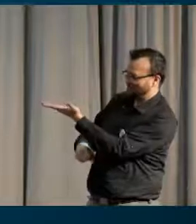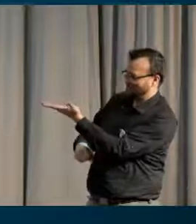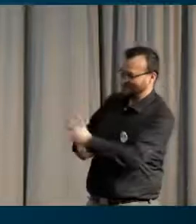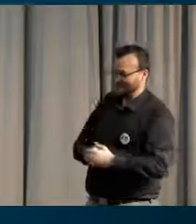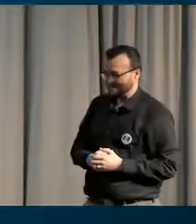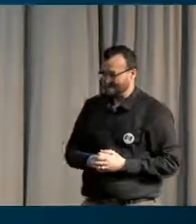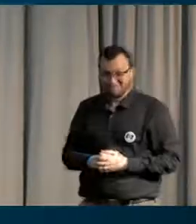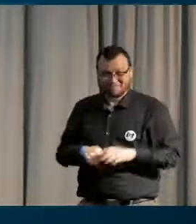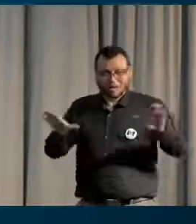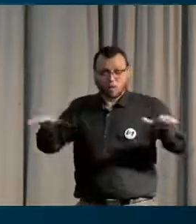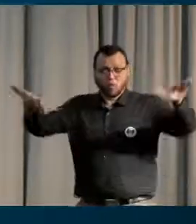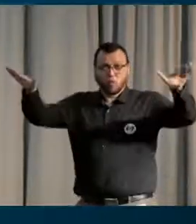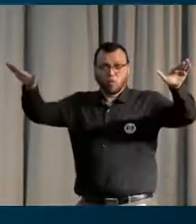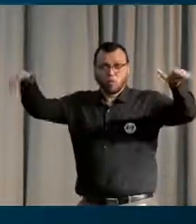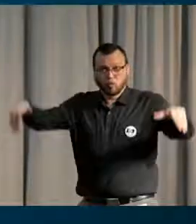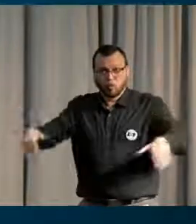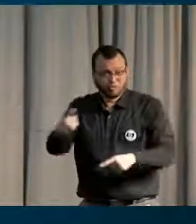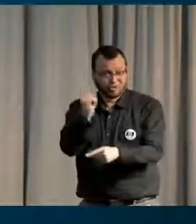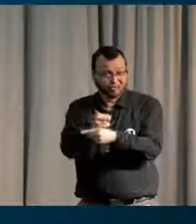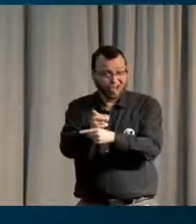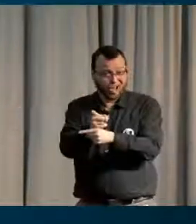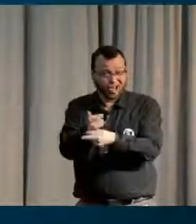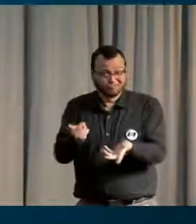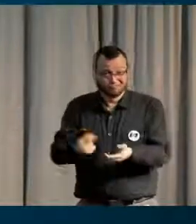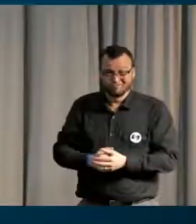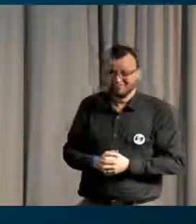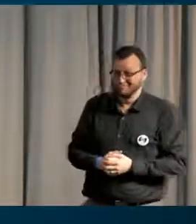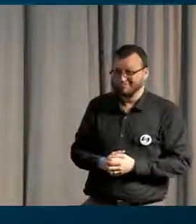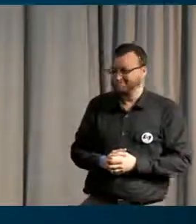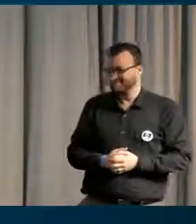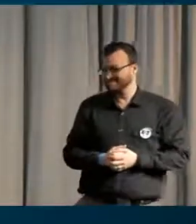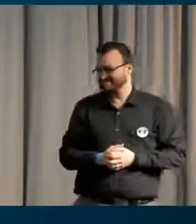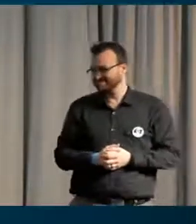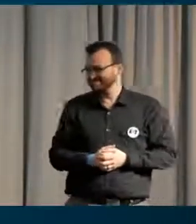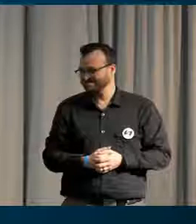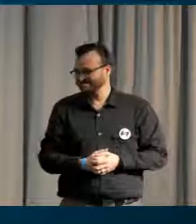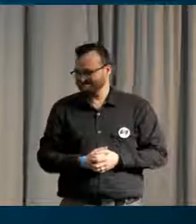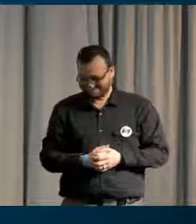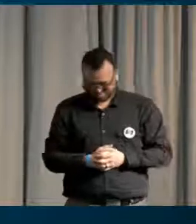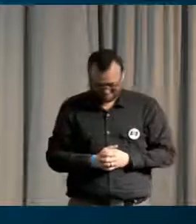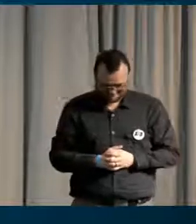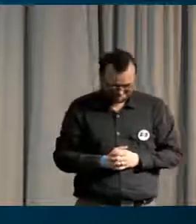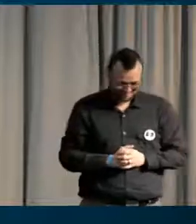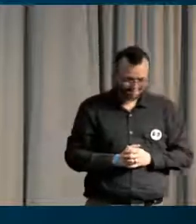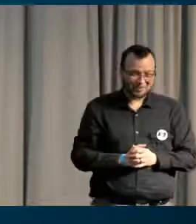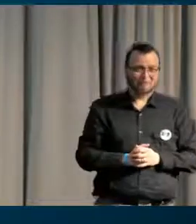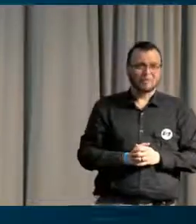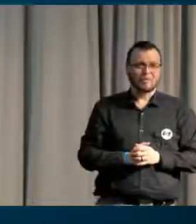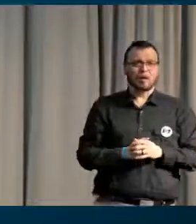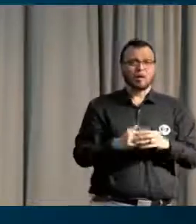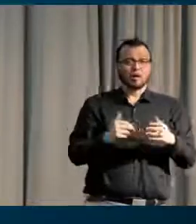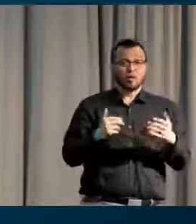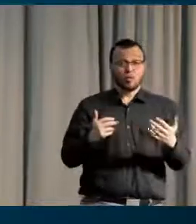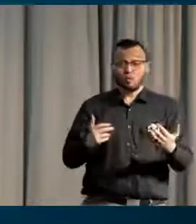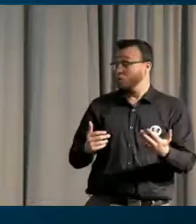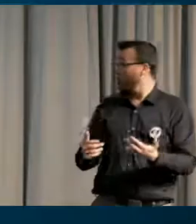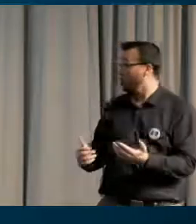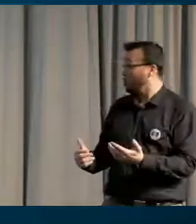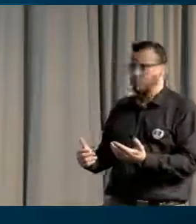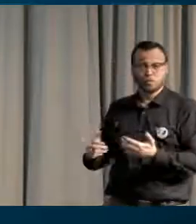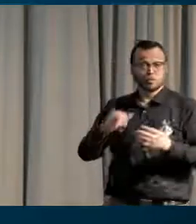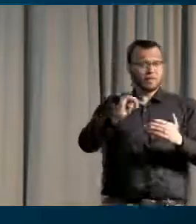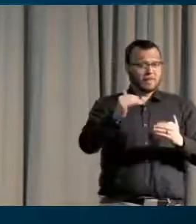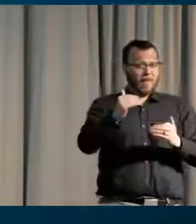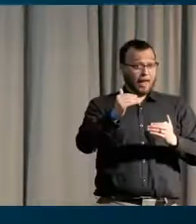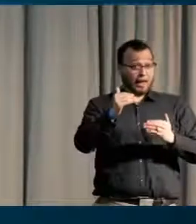it flies. All right, great. Okay, you can leave that there. No worries about that. So this actually impacts